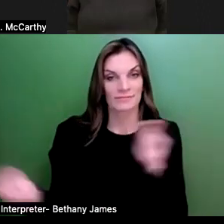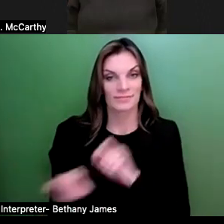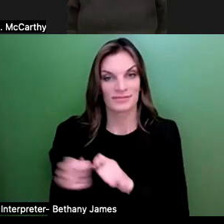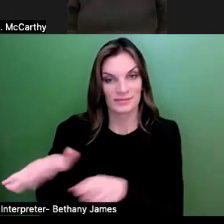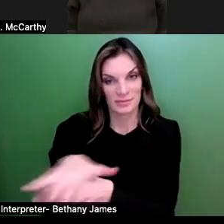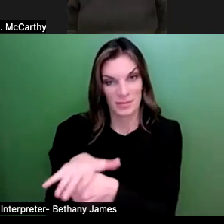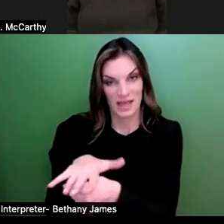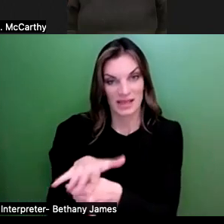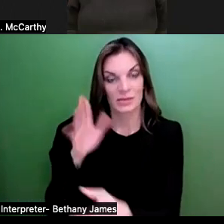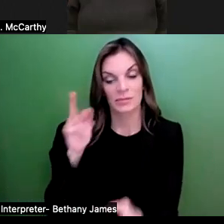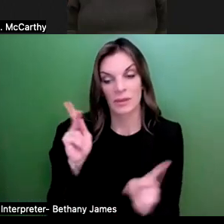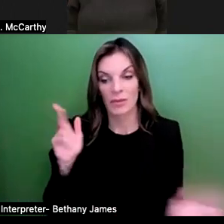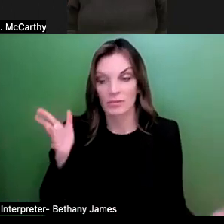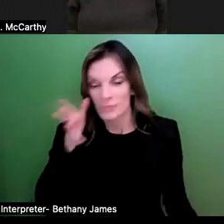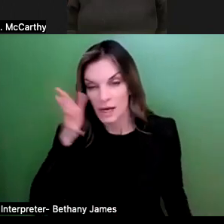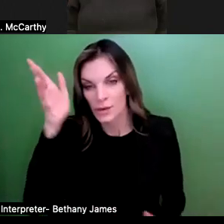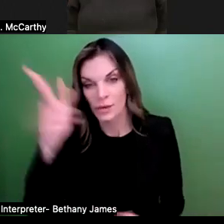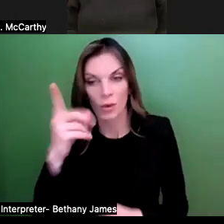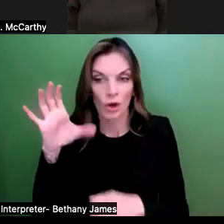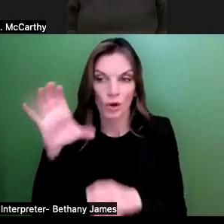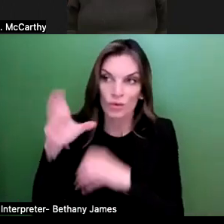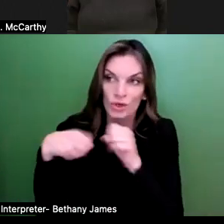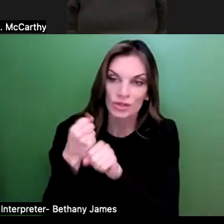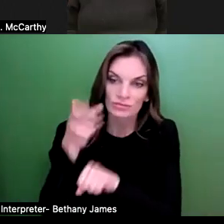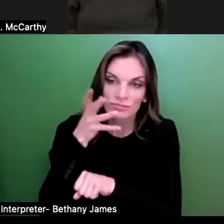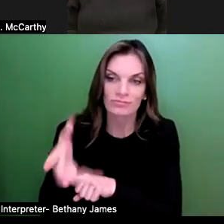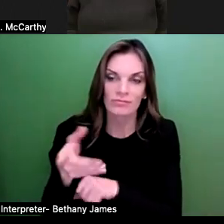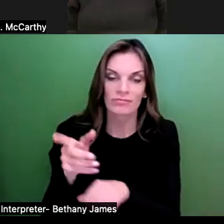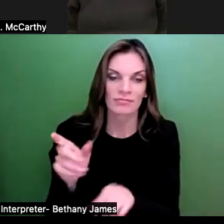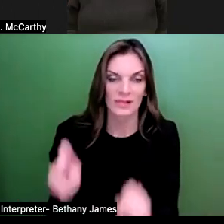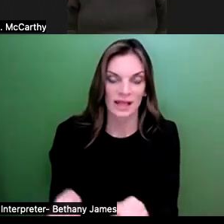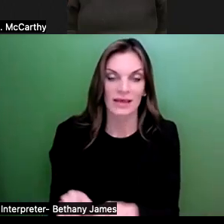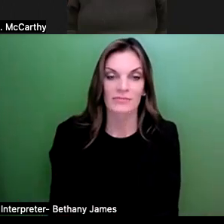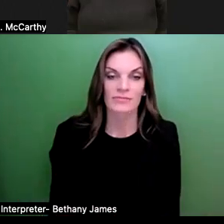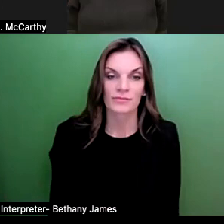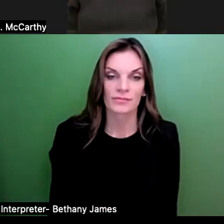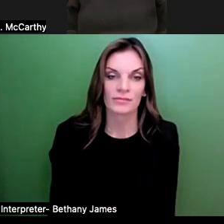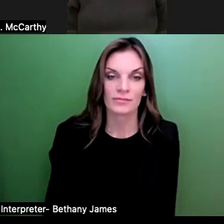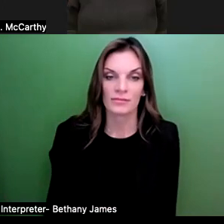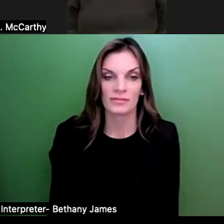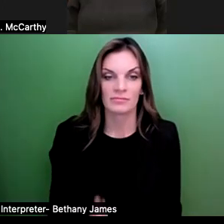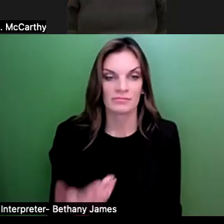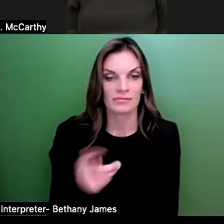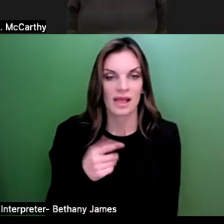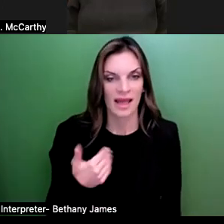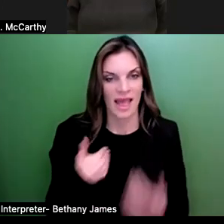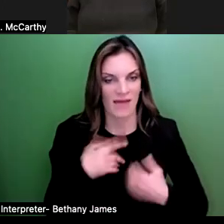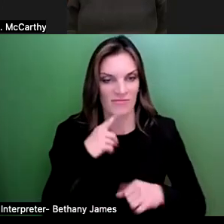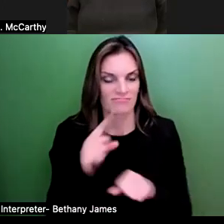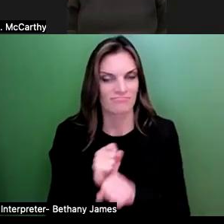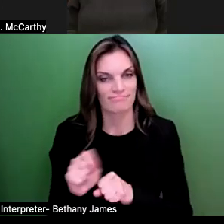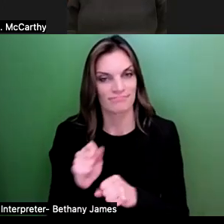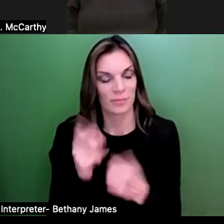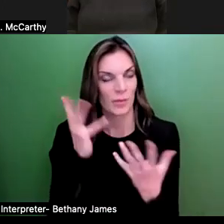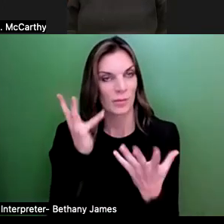people 100 years from now will have the kinds of beautiful sort of experience that they have there now,